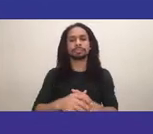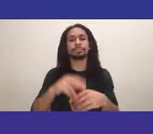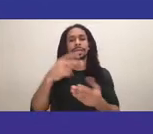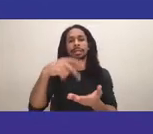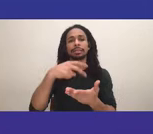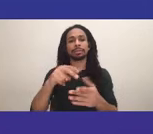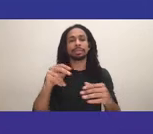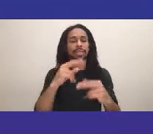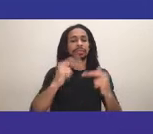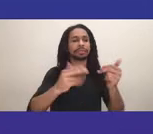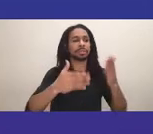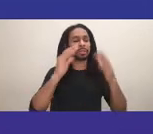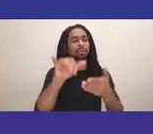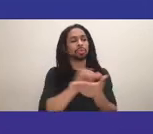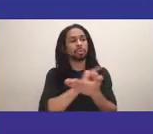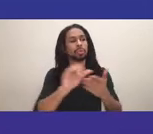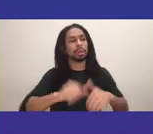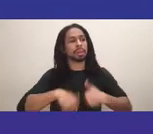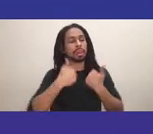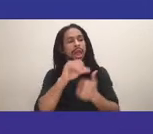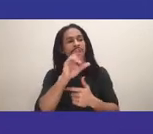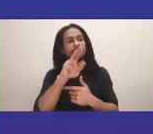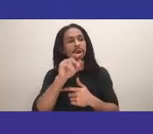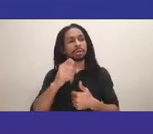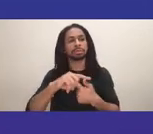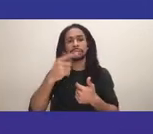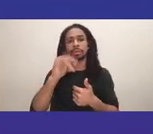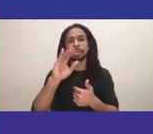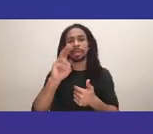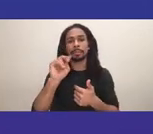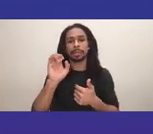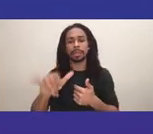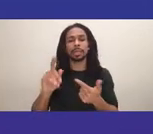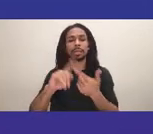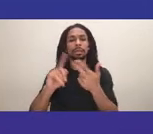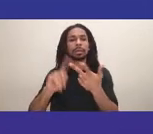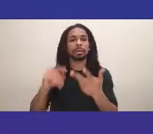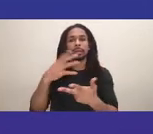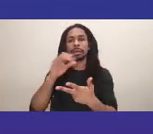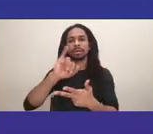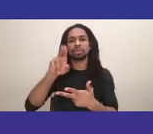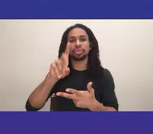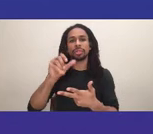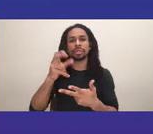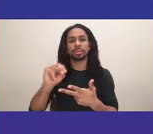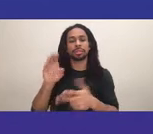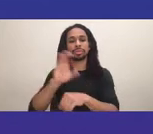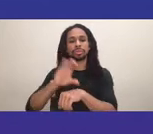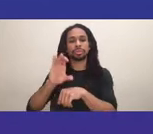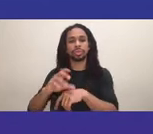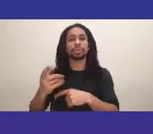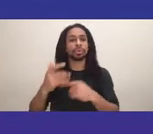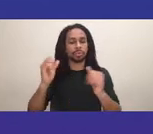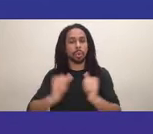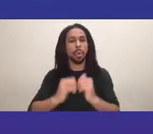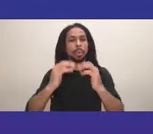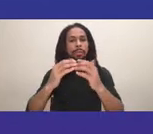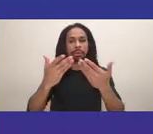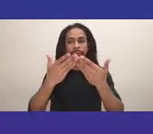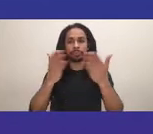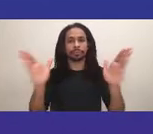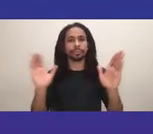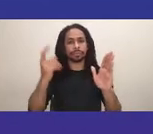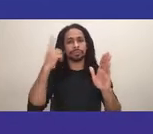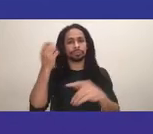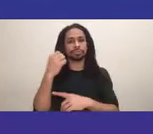Arts, Gibney, and Justin Church opened their lobbies as sanctuary spaces for protesters, and dance organizations and